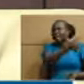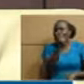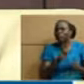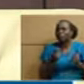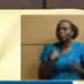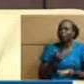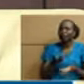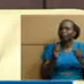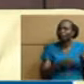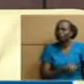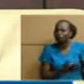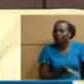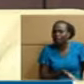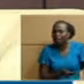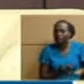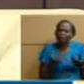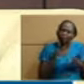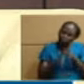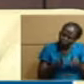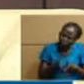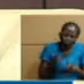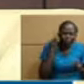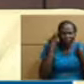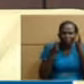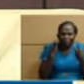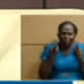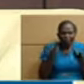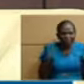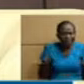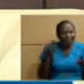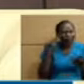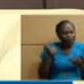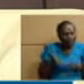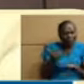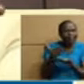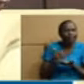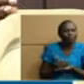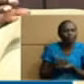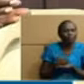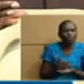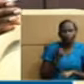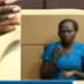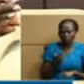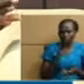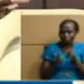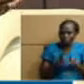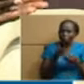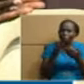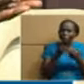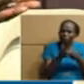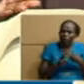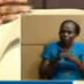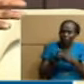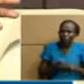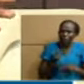behind. People asking, why wouldn't you say, if I've been saving and I have, and then most of the people who are borrowing, who are